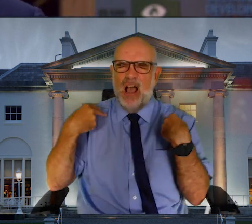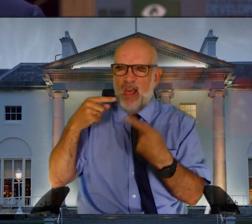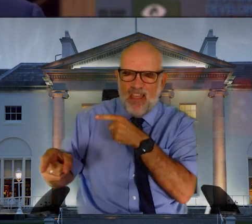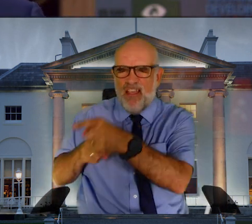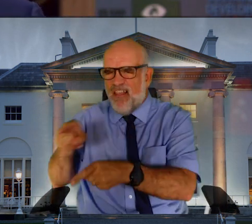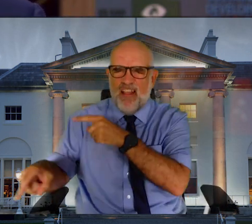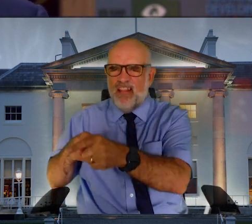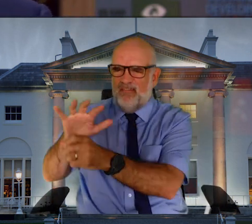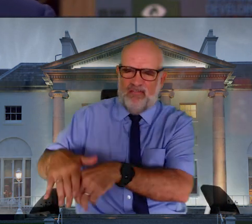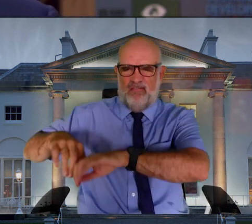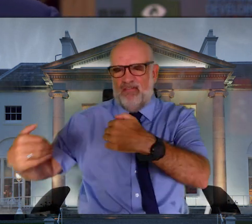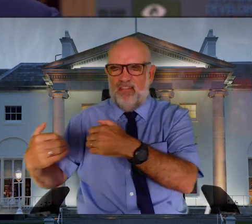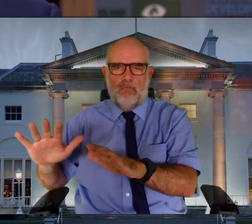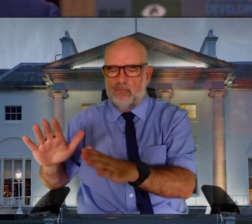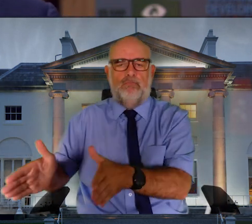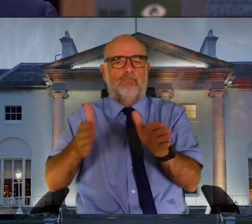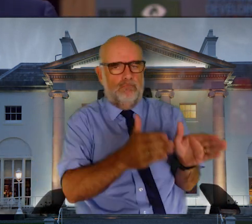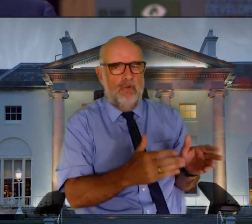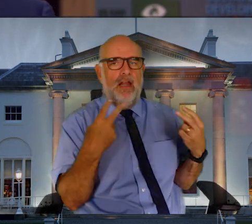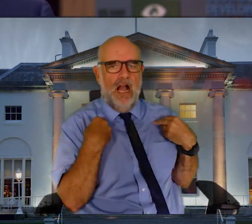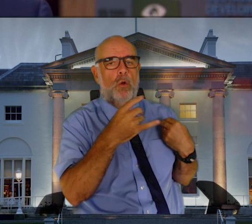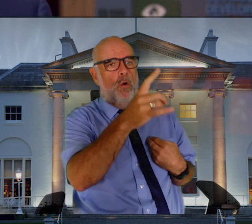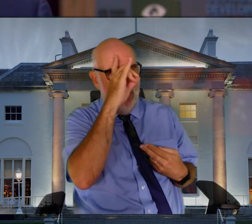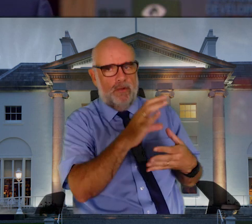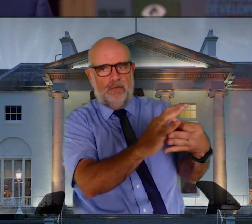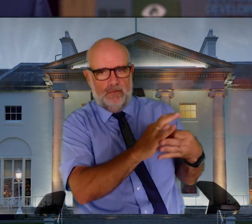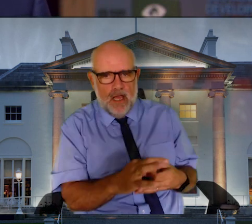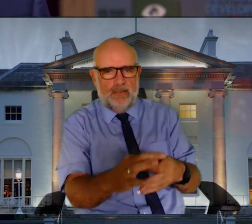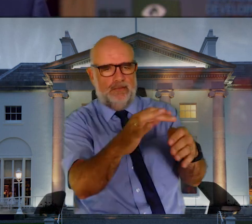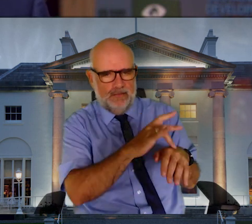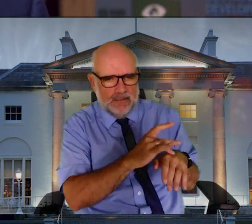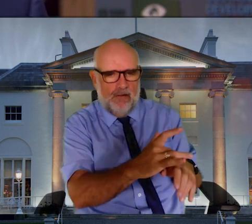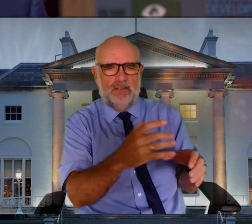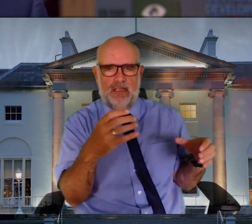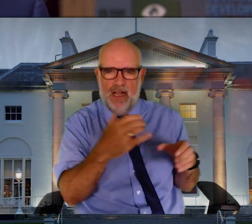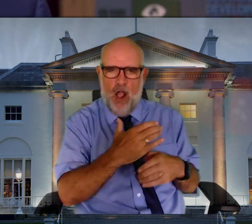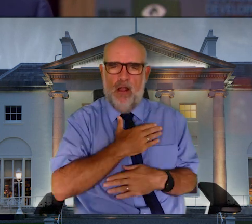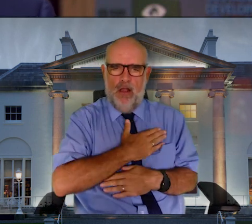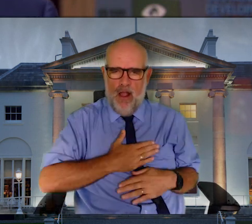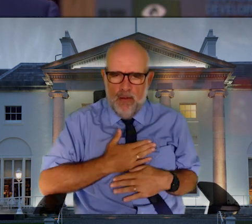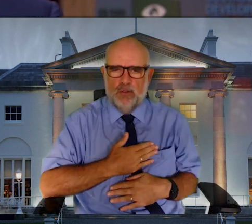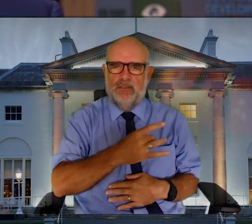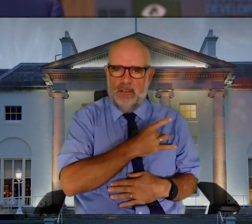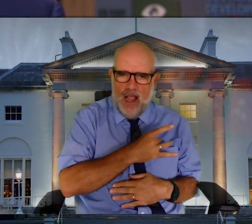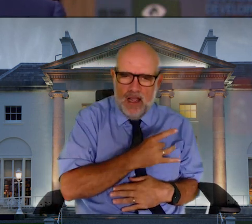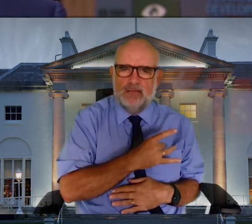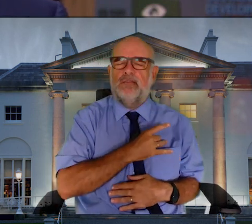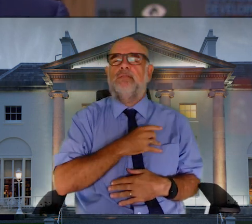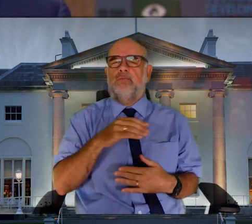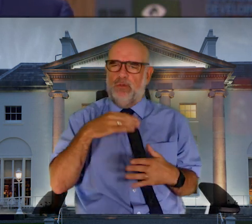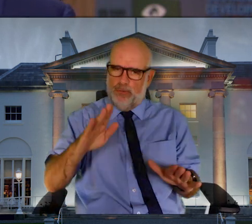in favor of a language of hope, solidarity, sensitivity, care, compassion, and